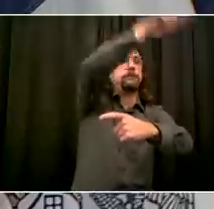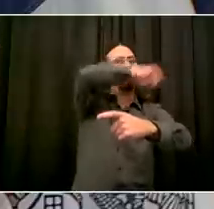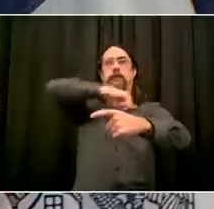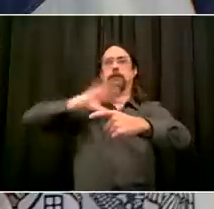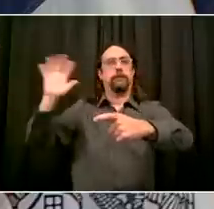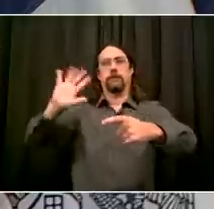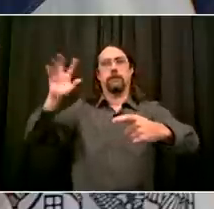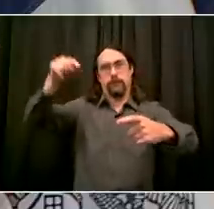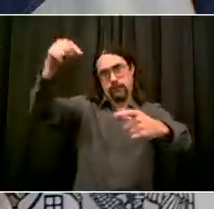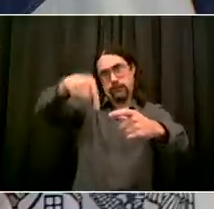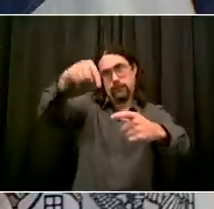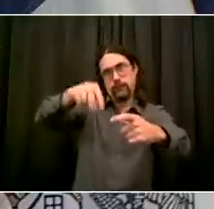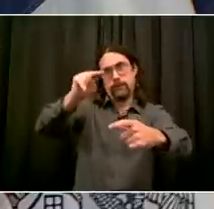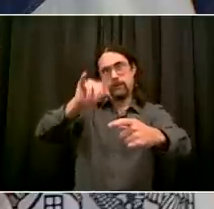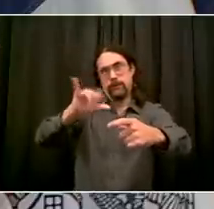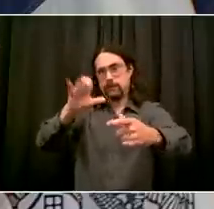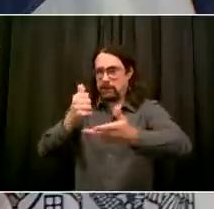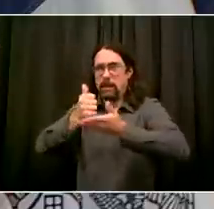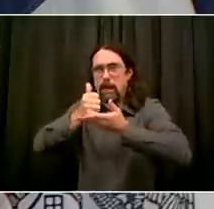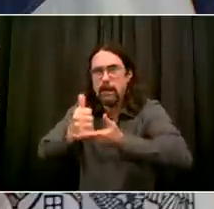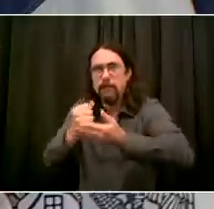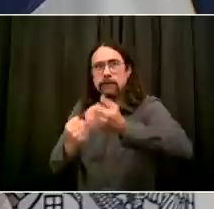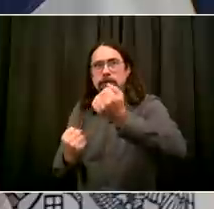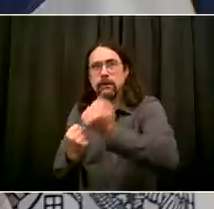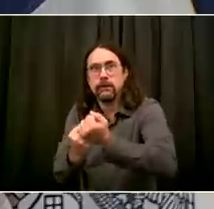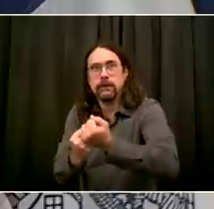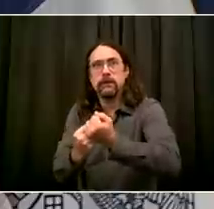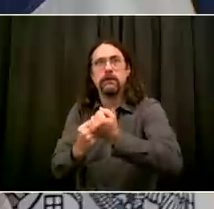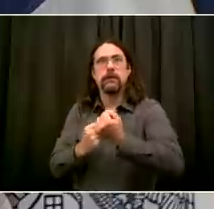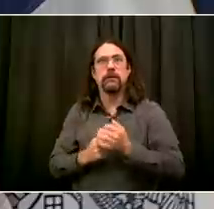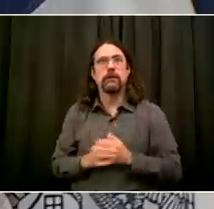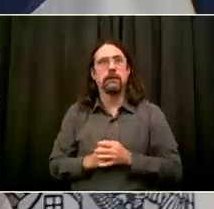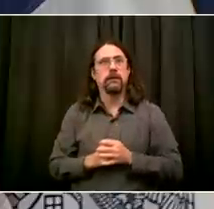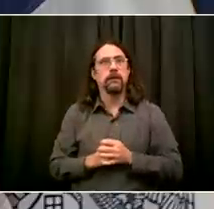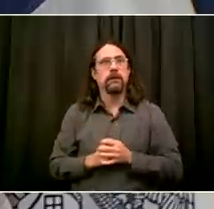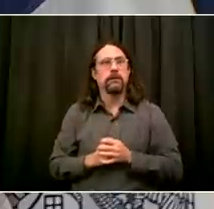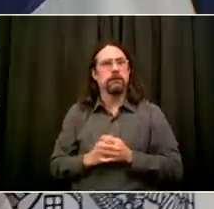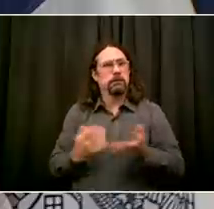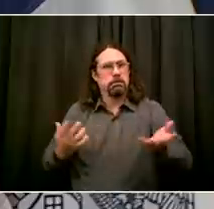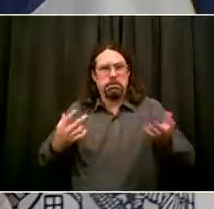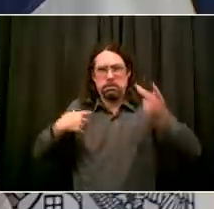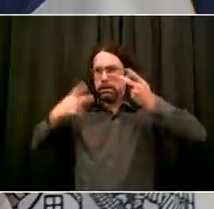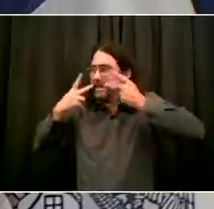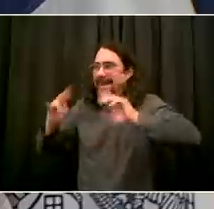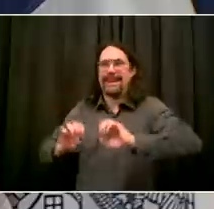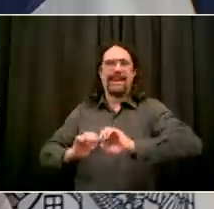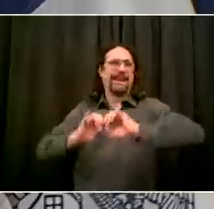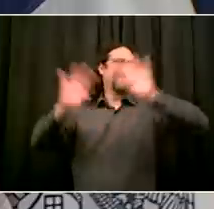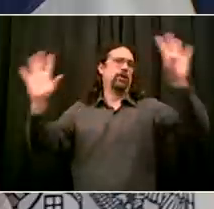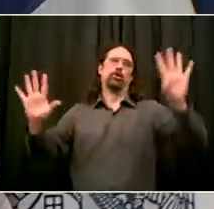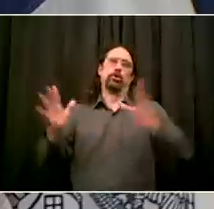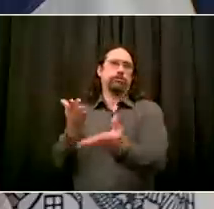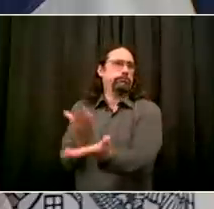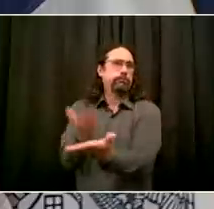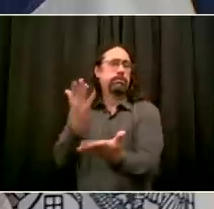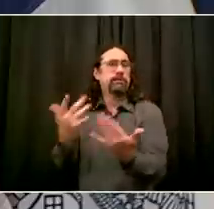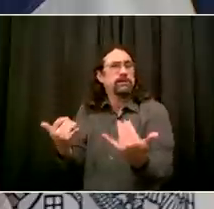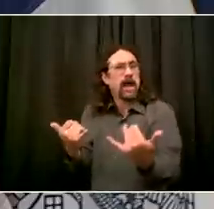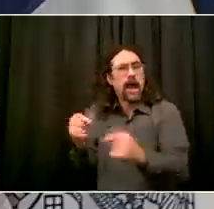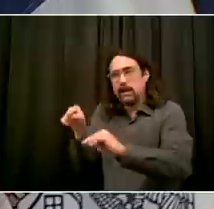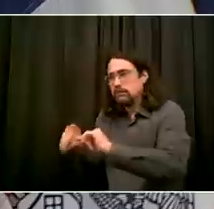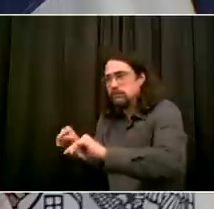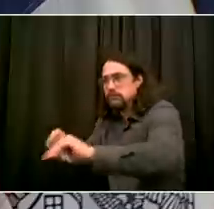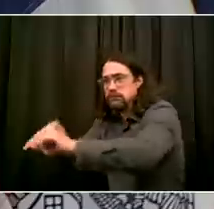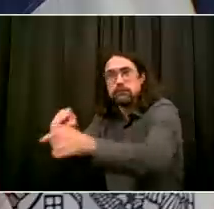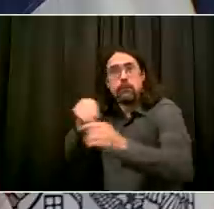not in this emergency status, I'd be taking the action myself. Would be ready to do that right away. I also want the state to look out for New York